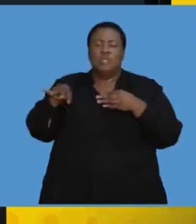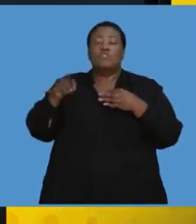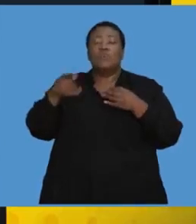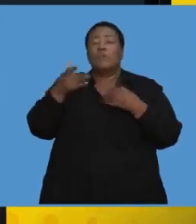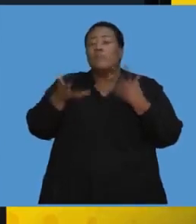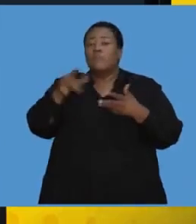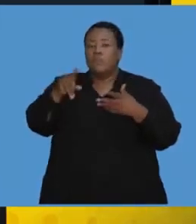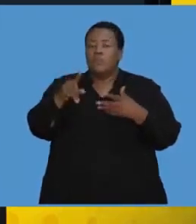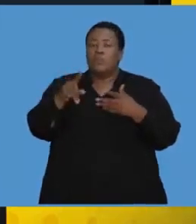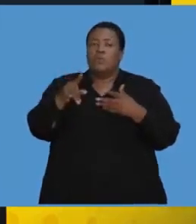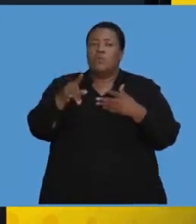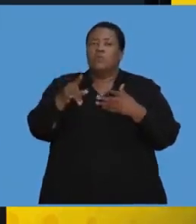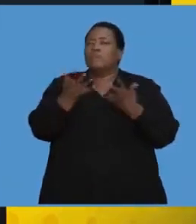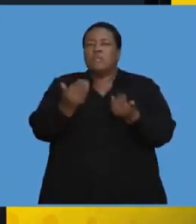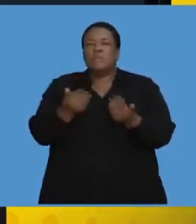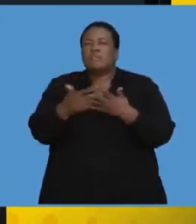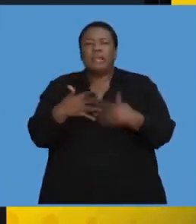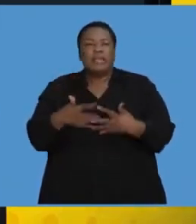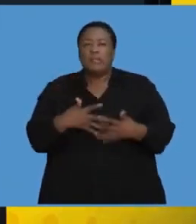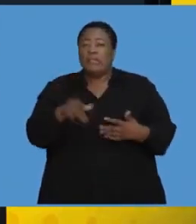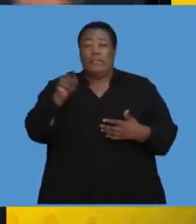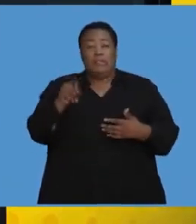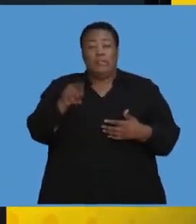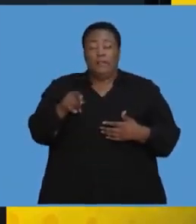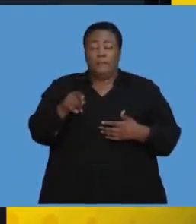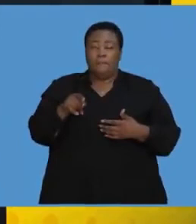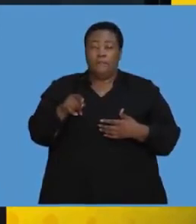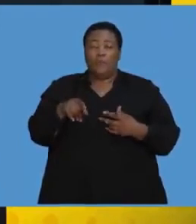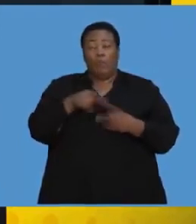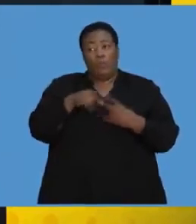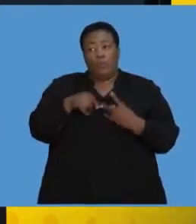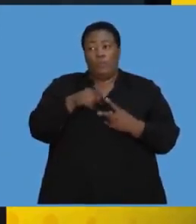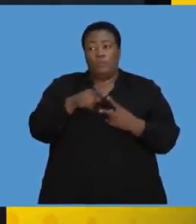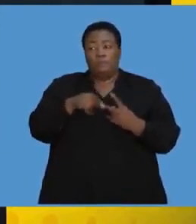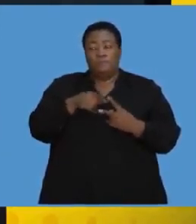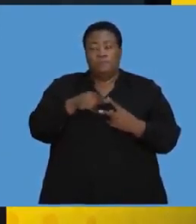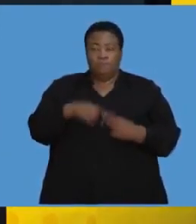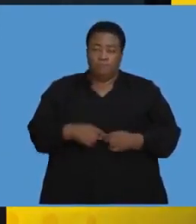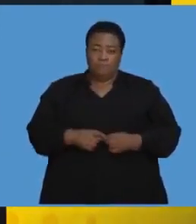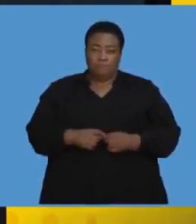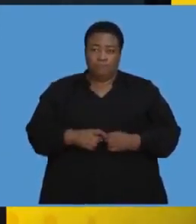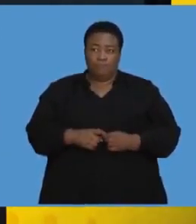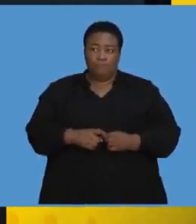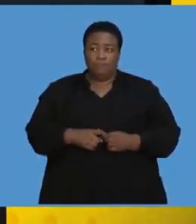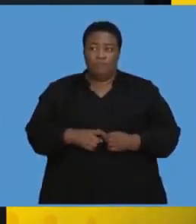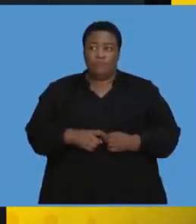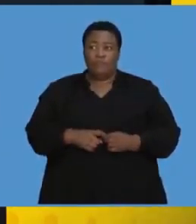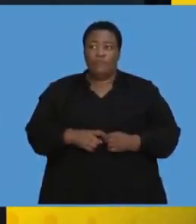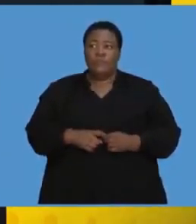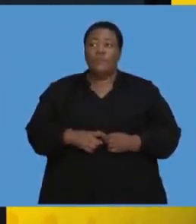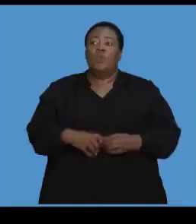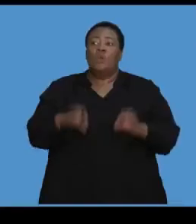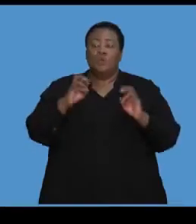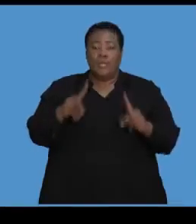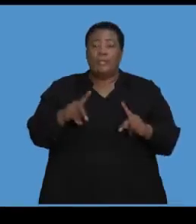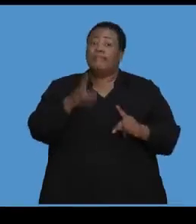you might expect anything there. You might get import substitution, or export promotion might come again. Right, boys and